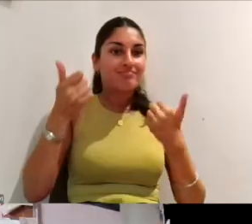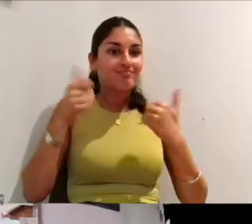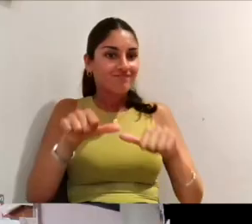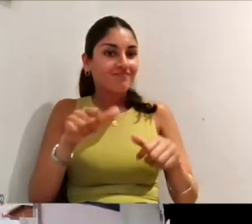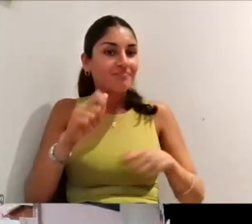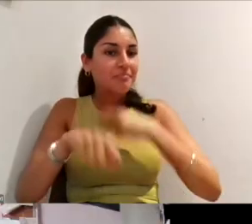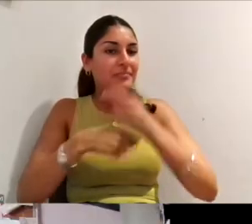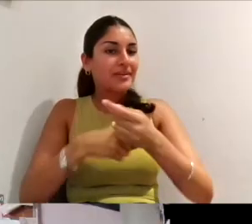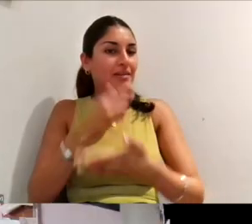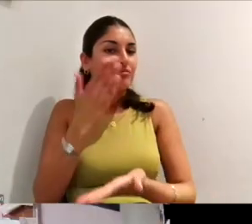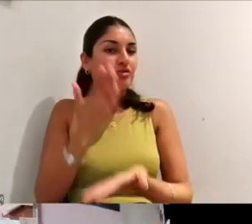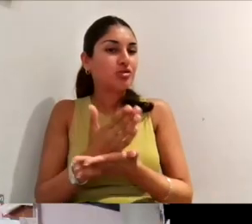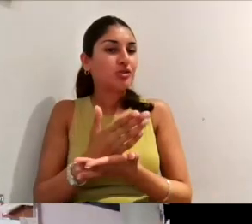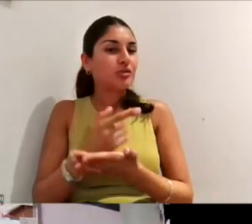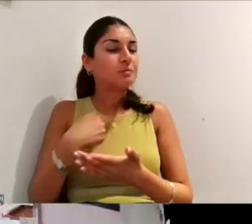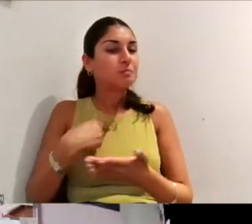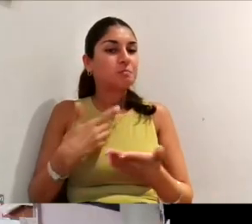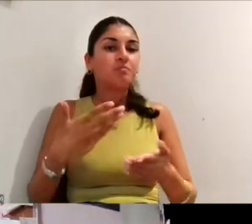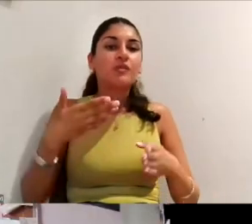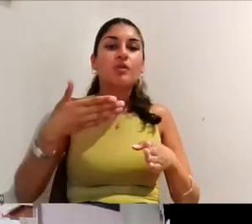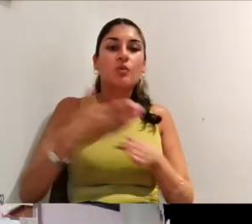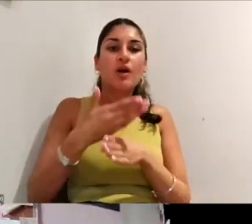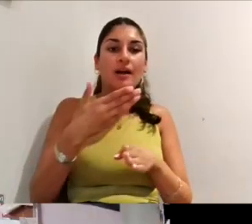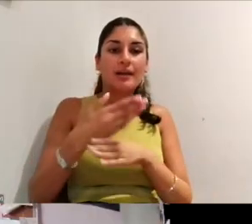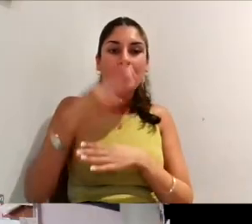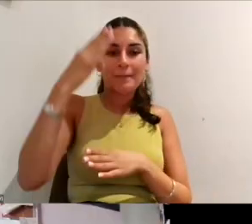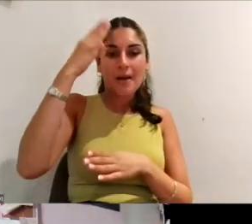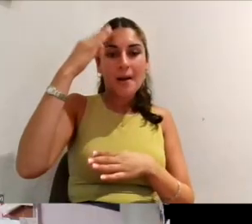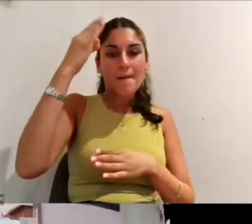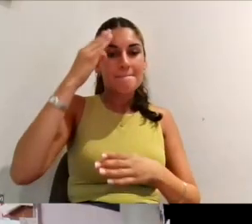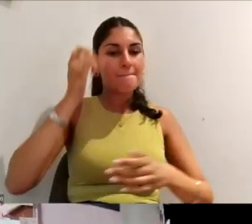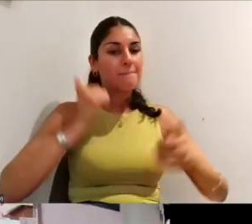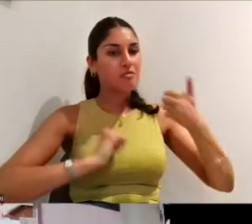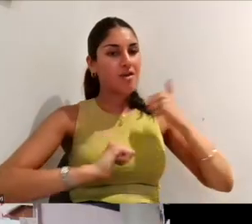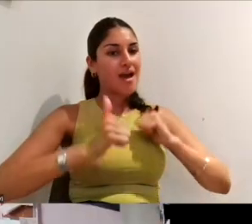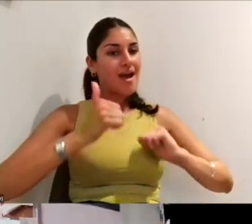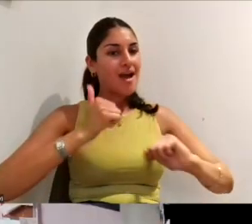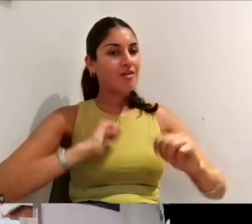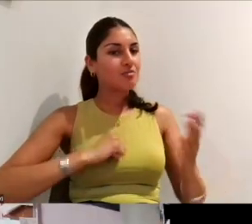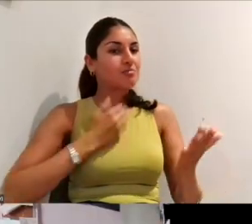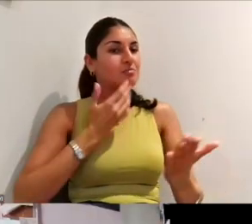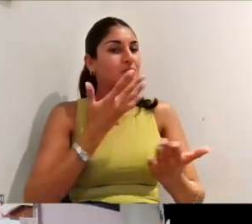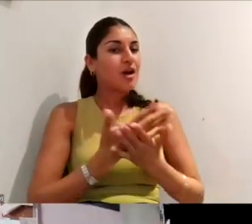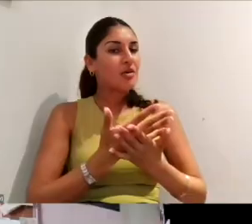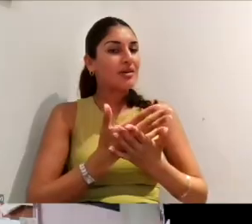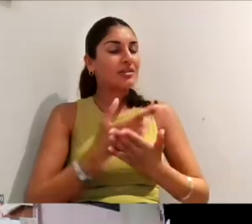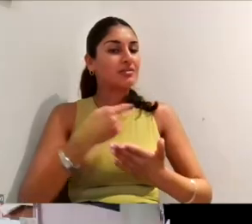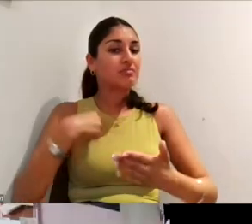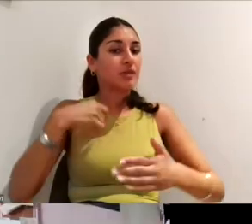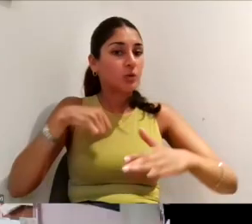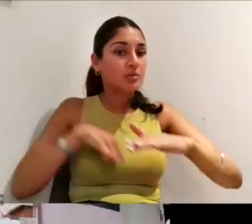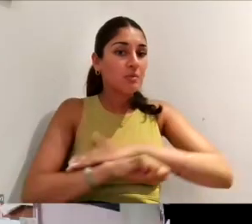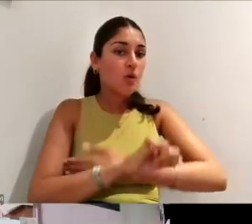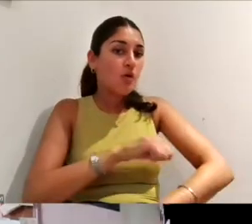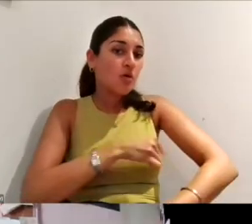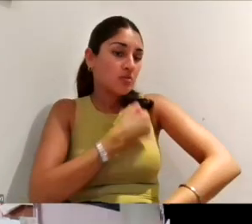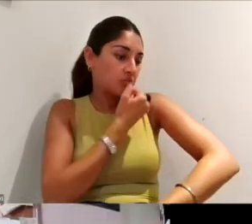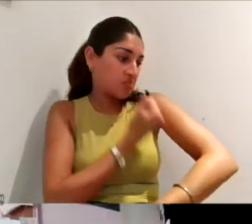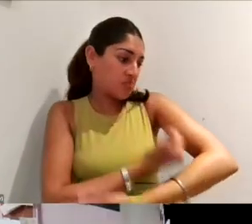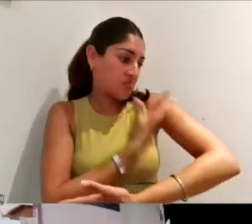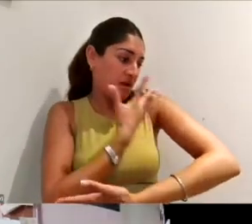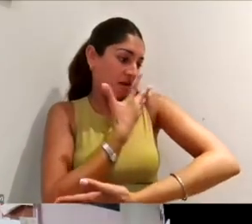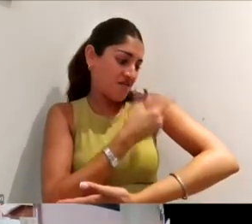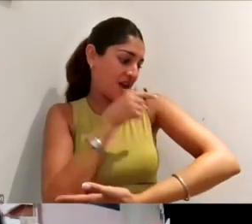poet, working mum, a place. Entered the world like an uninvited guest.